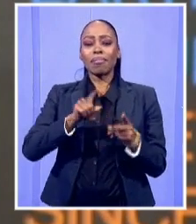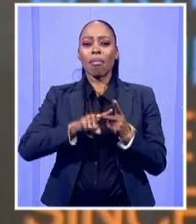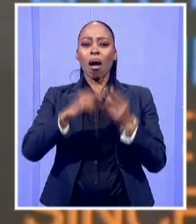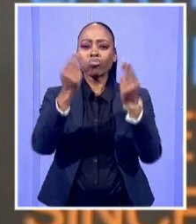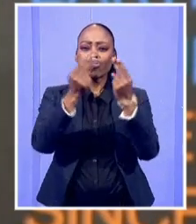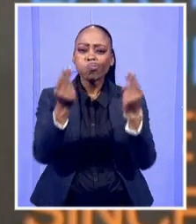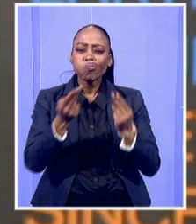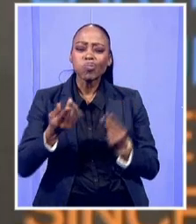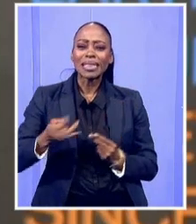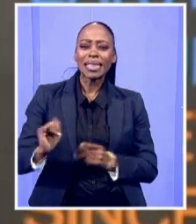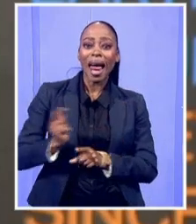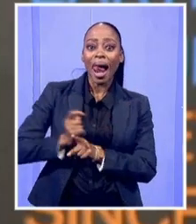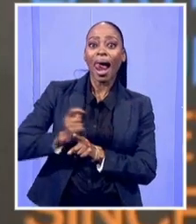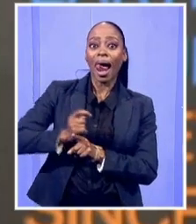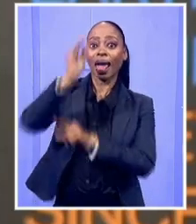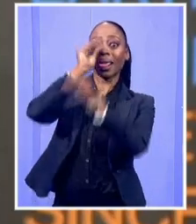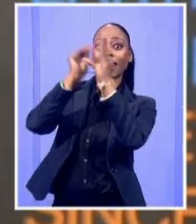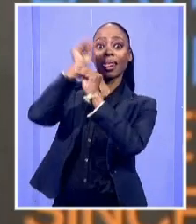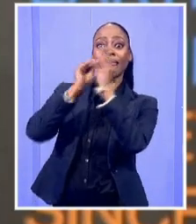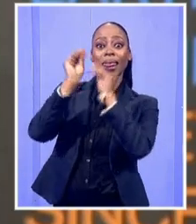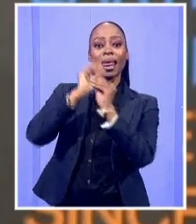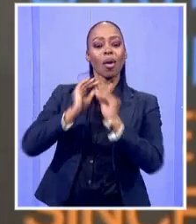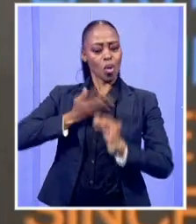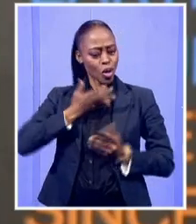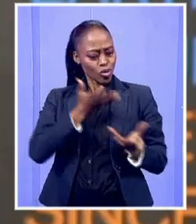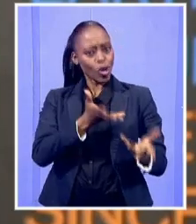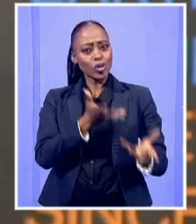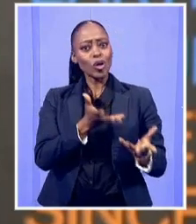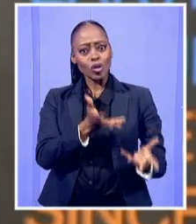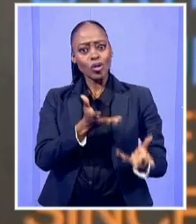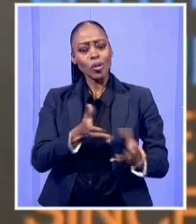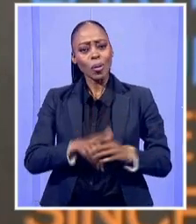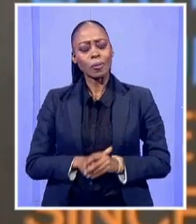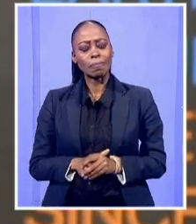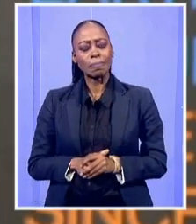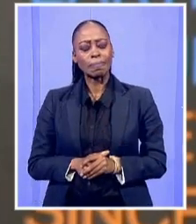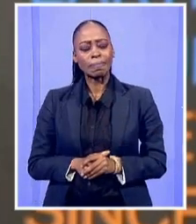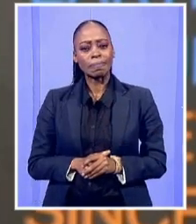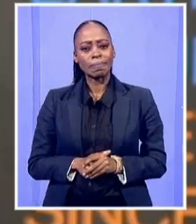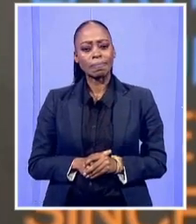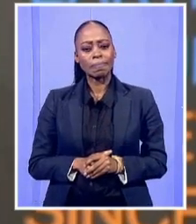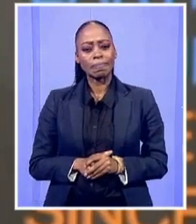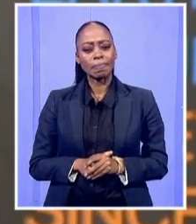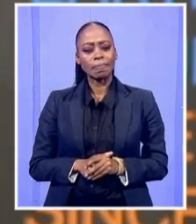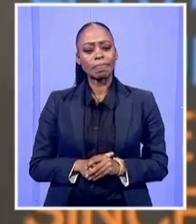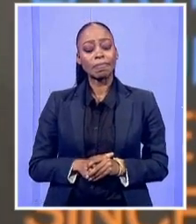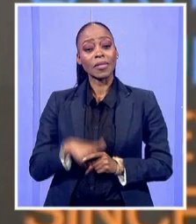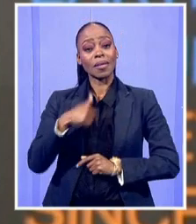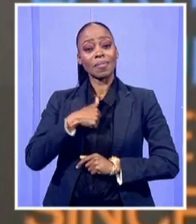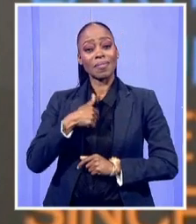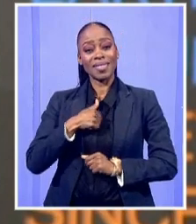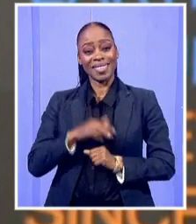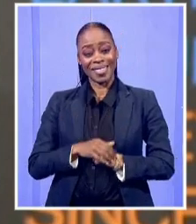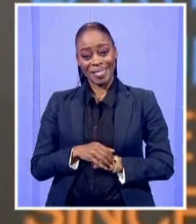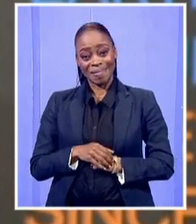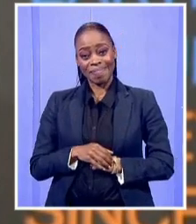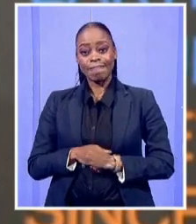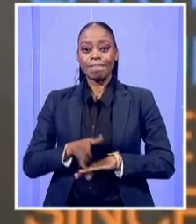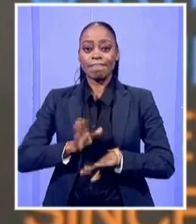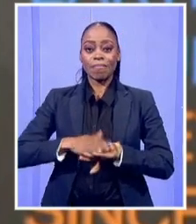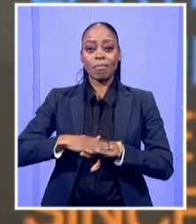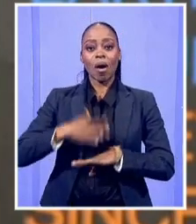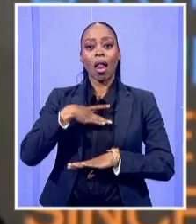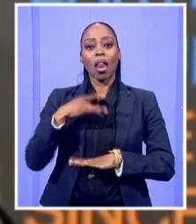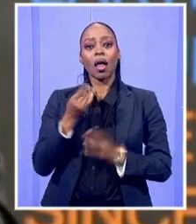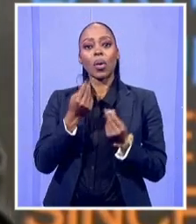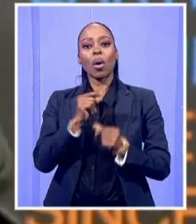being trained, is precisely what we want to see. And I'd like to take you a little further,